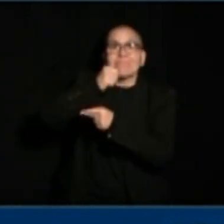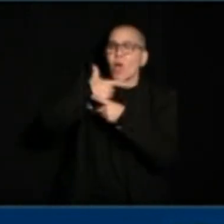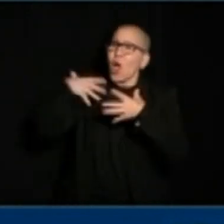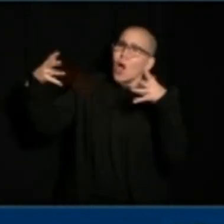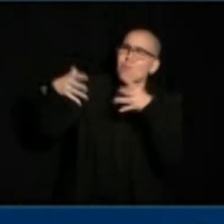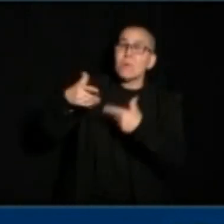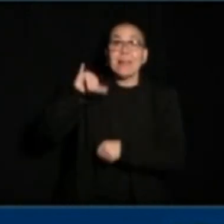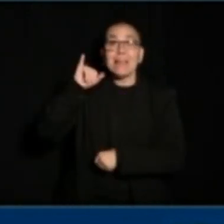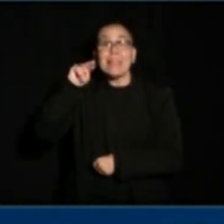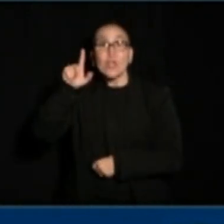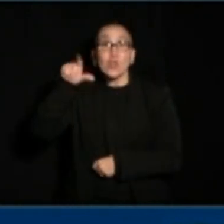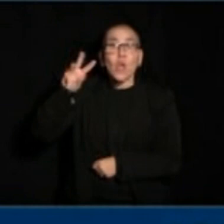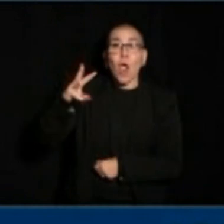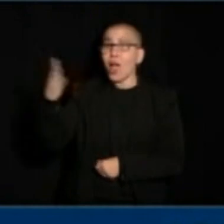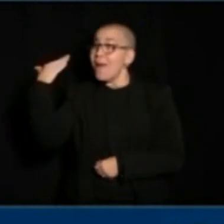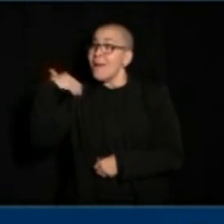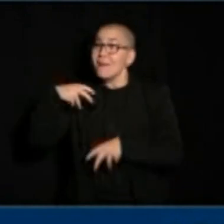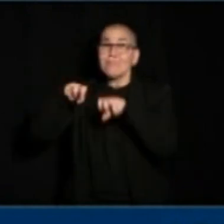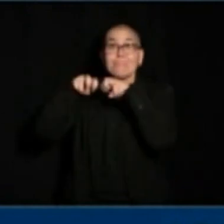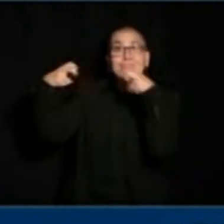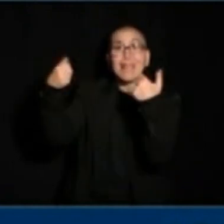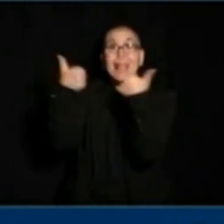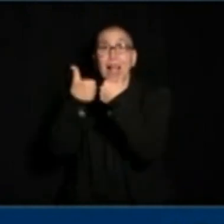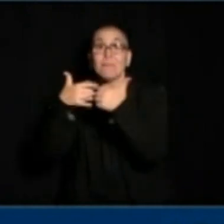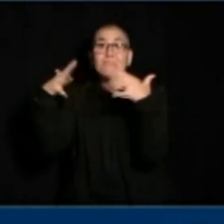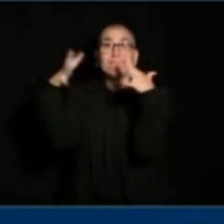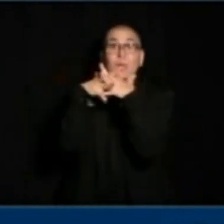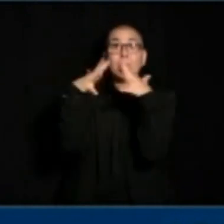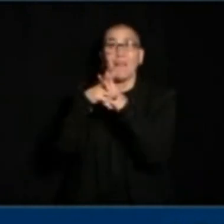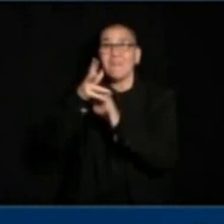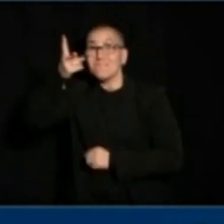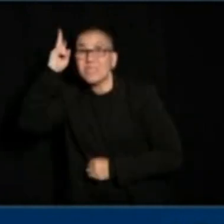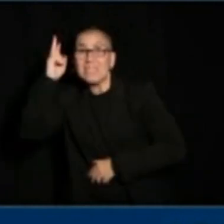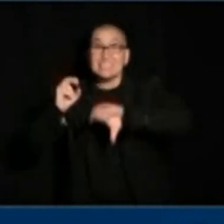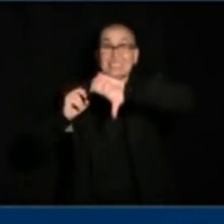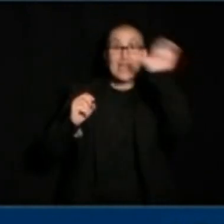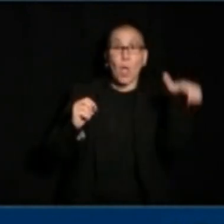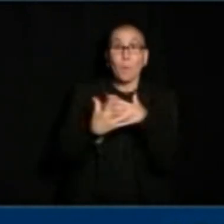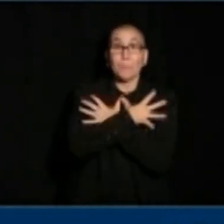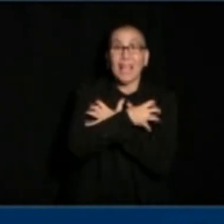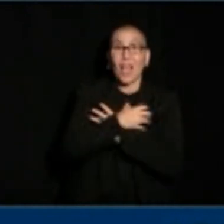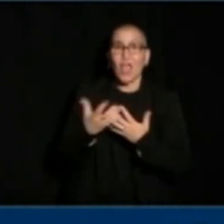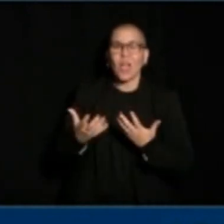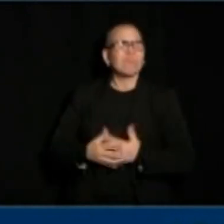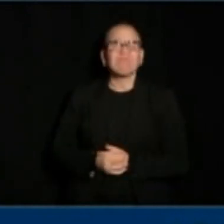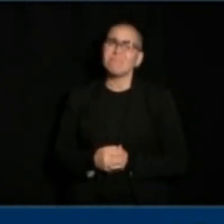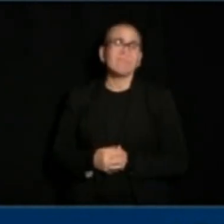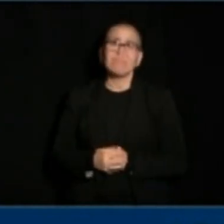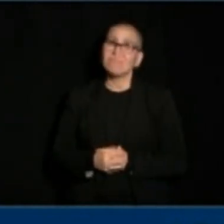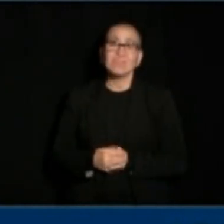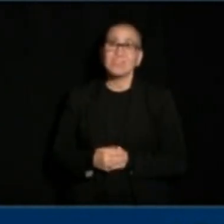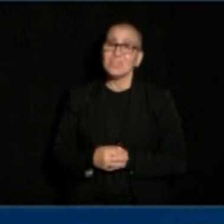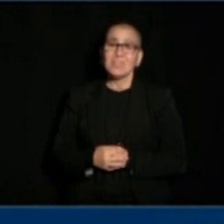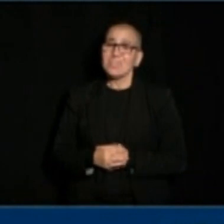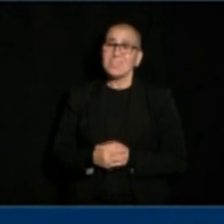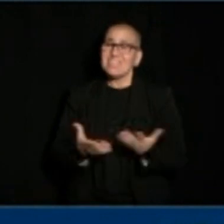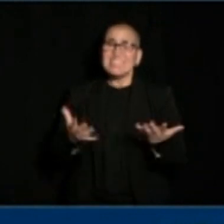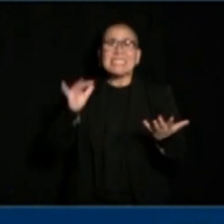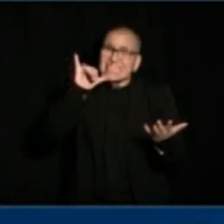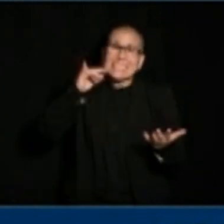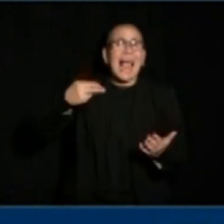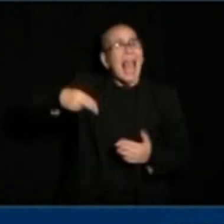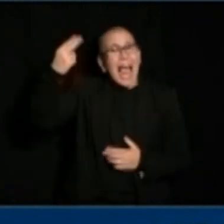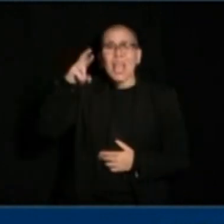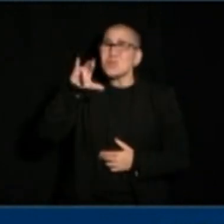play the Bears is one of the riskiest things we can do right now. It seems so easy, and it doesn't seem like that would be a